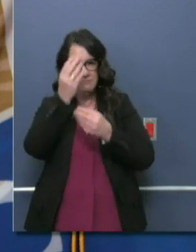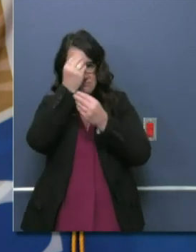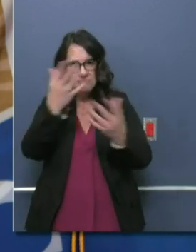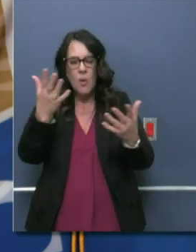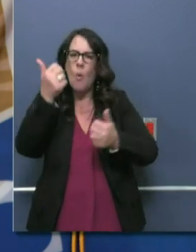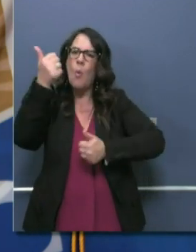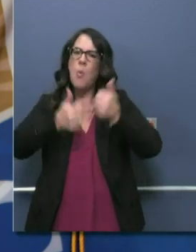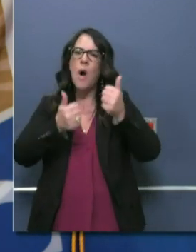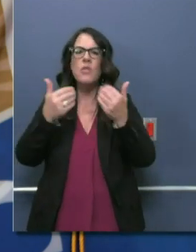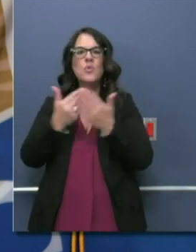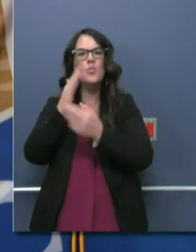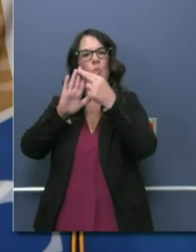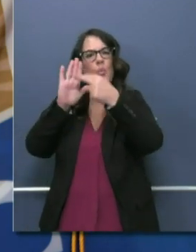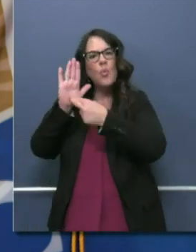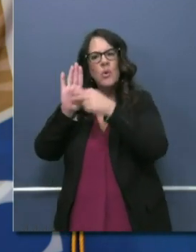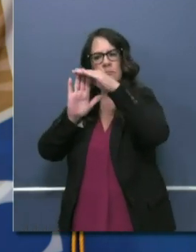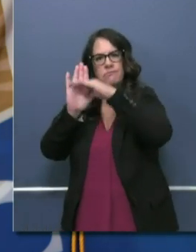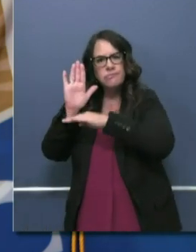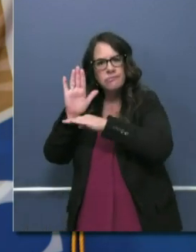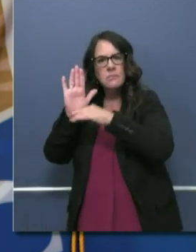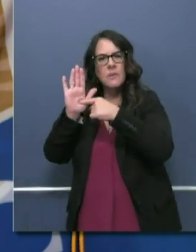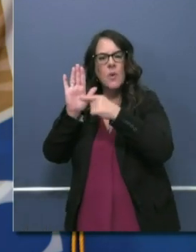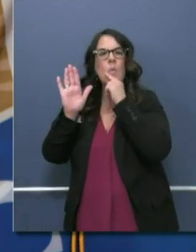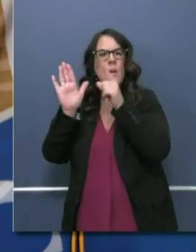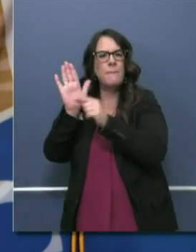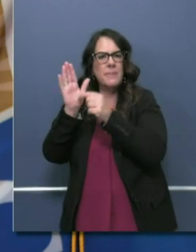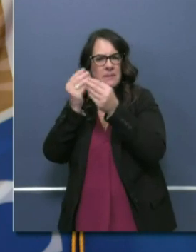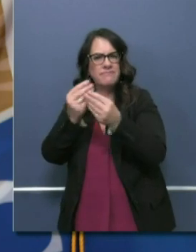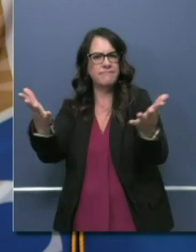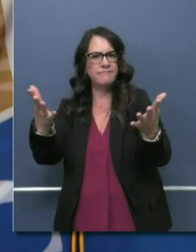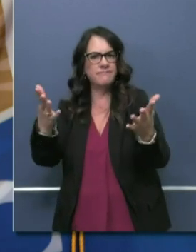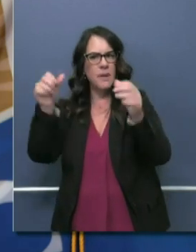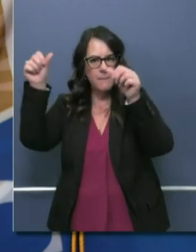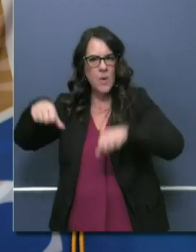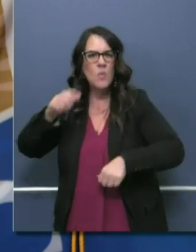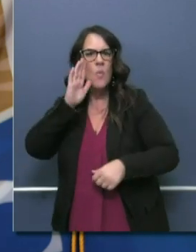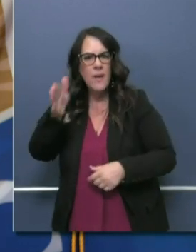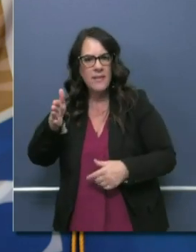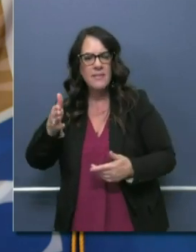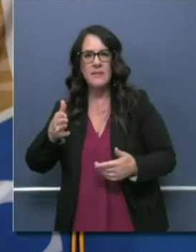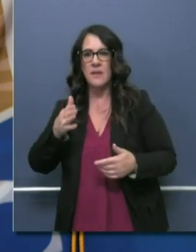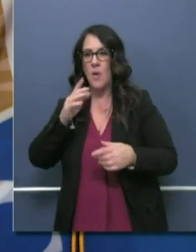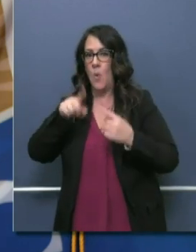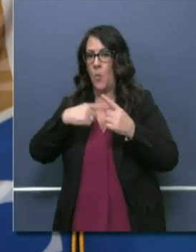those documents. And in them, you'll see very specifically when these